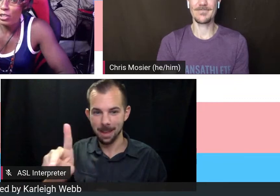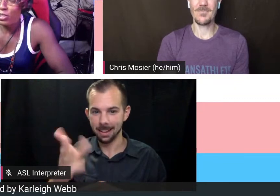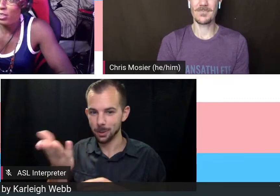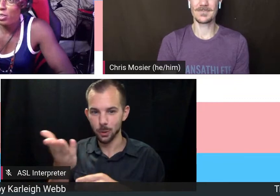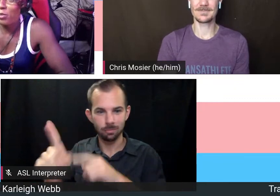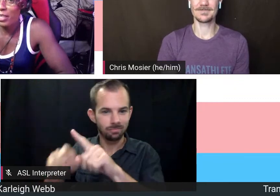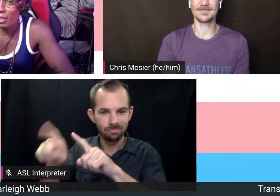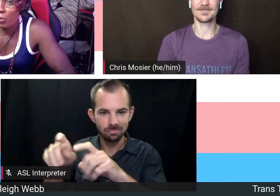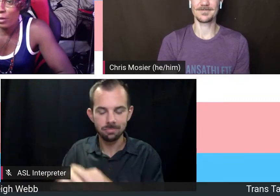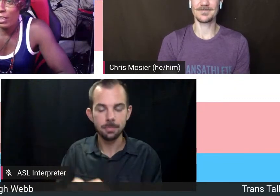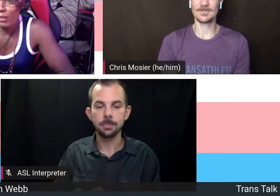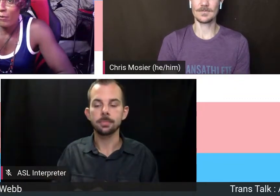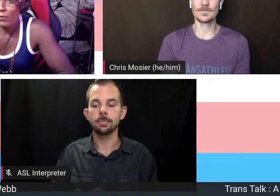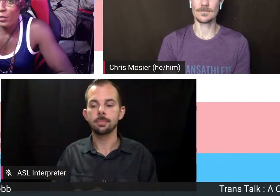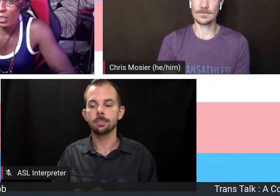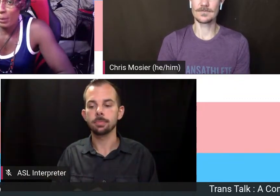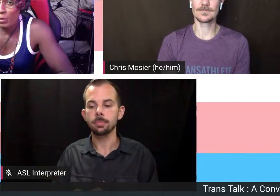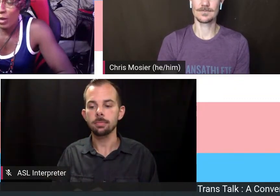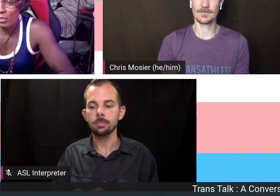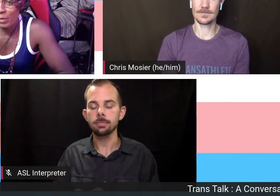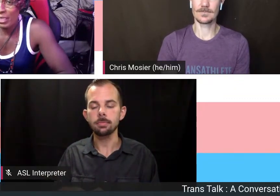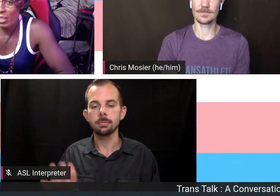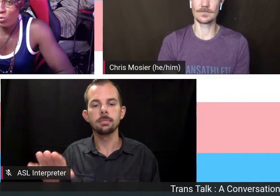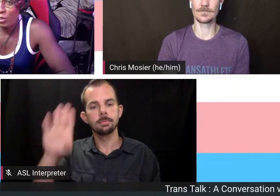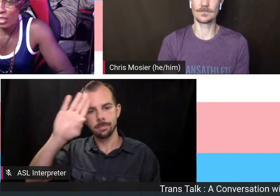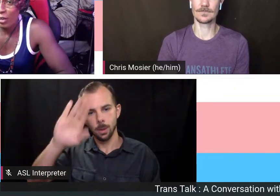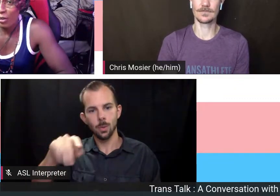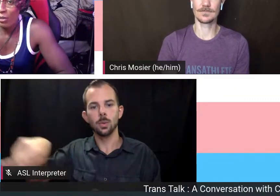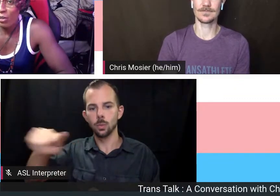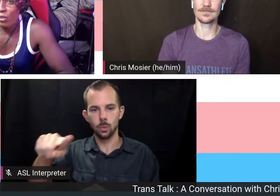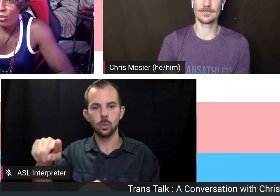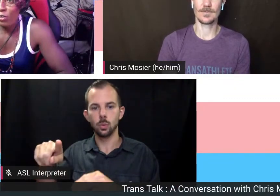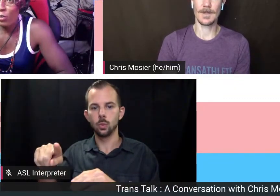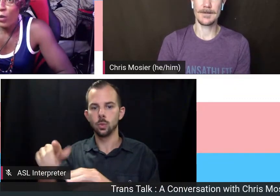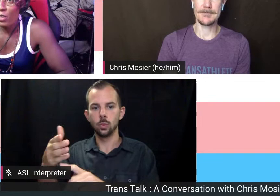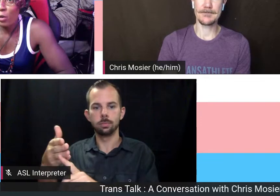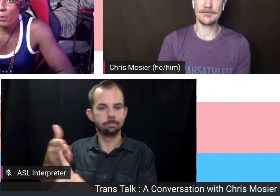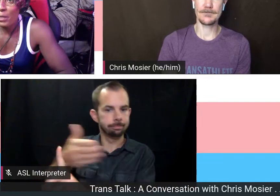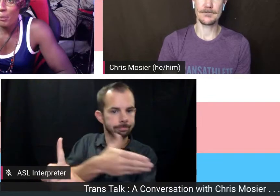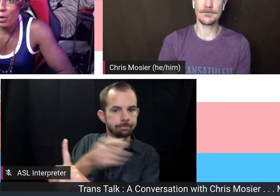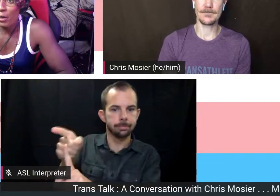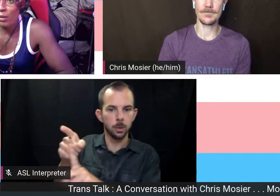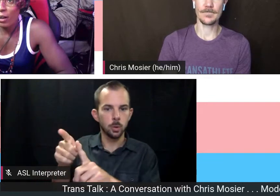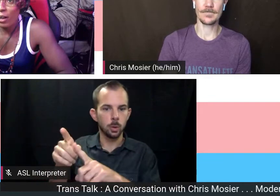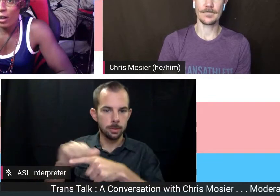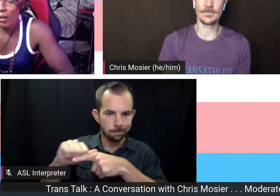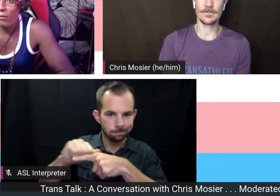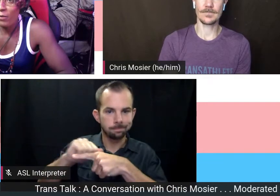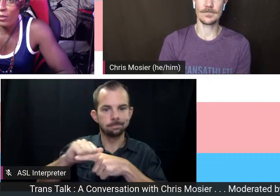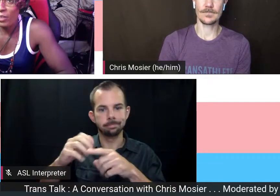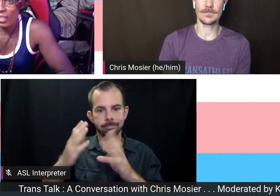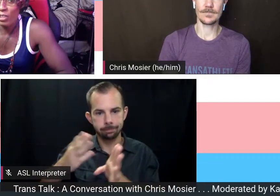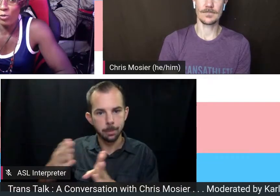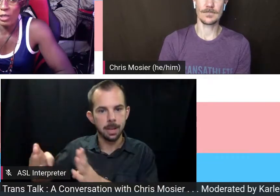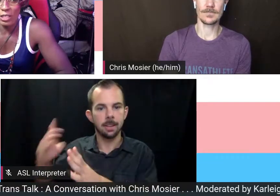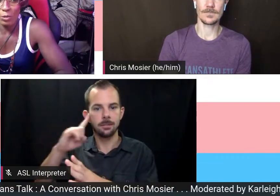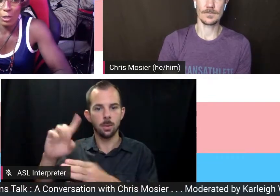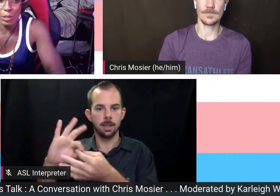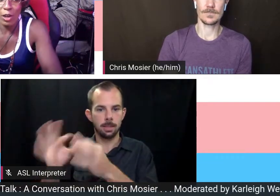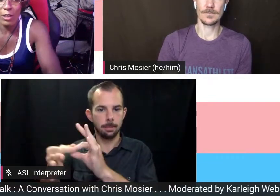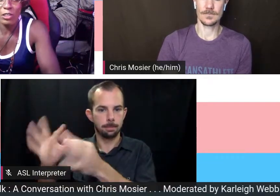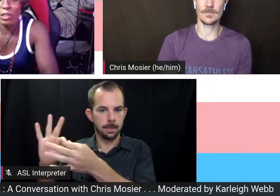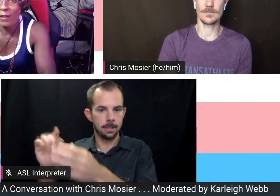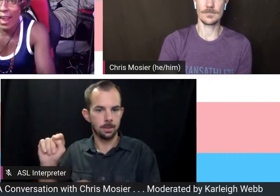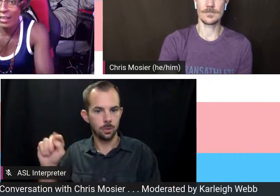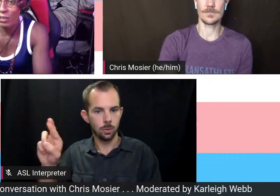In addition to getting ready for the Olympic trials and making history there, you've also been a part of the history